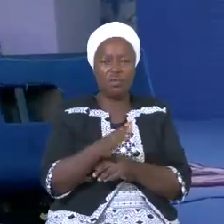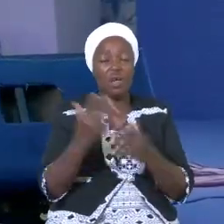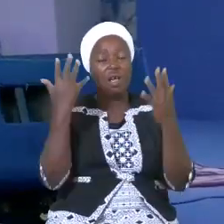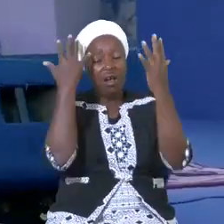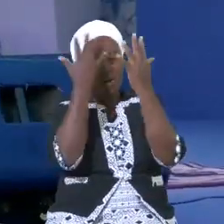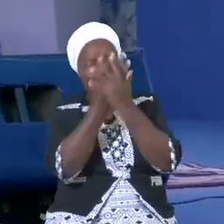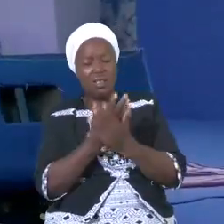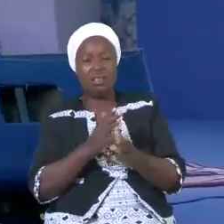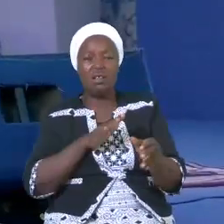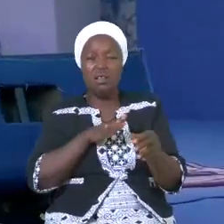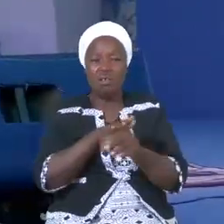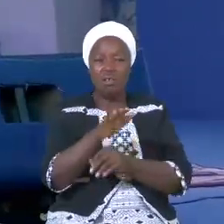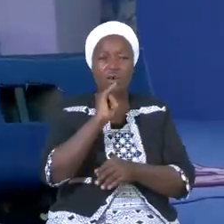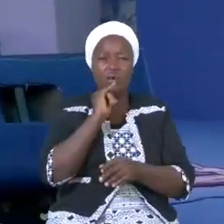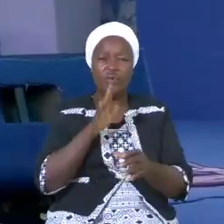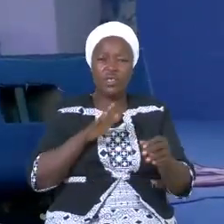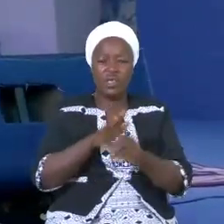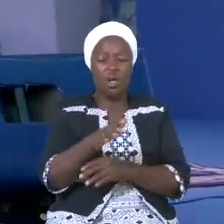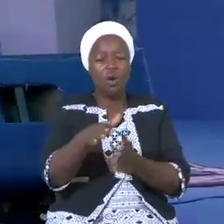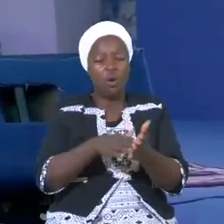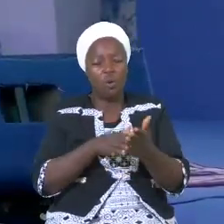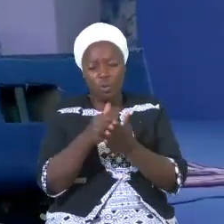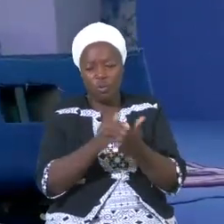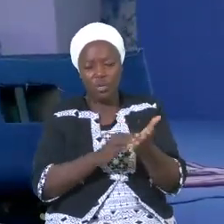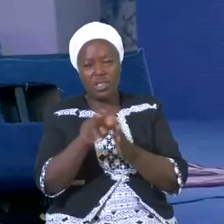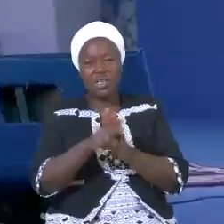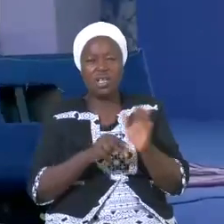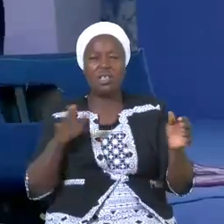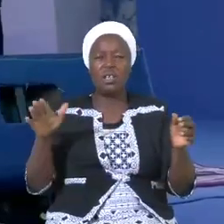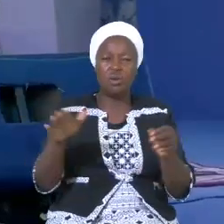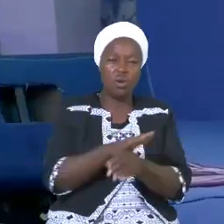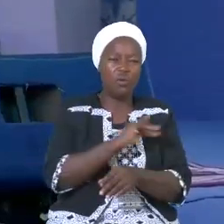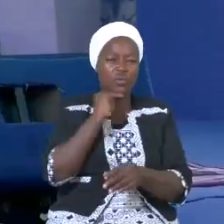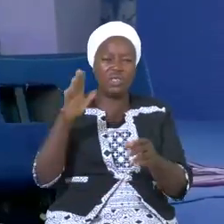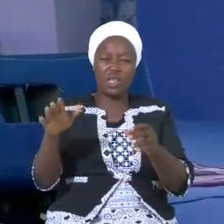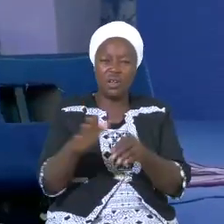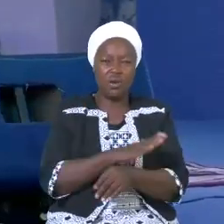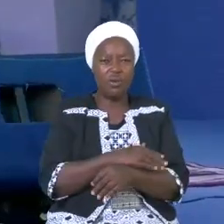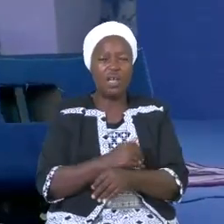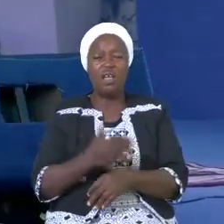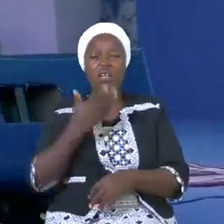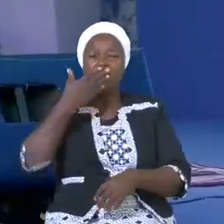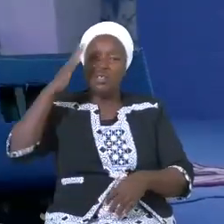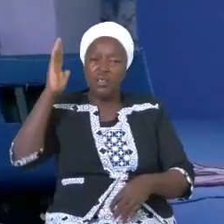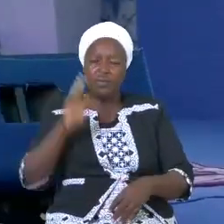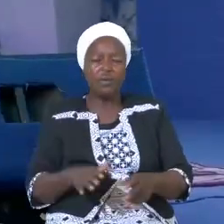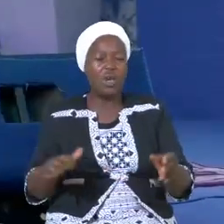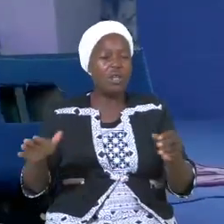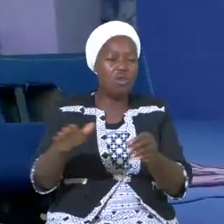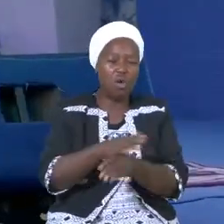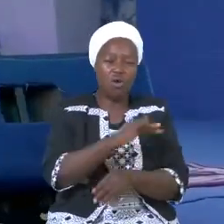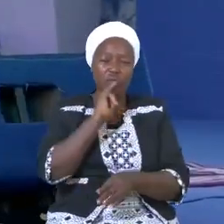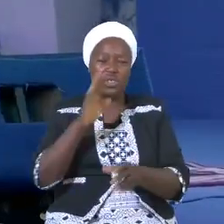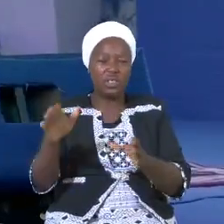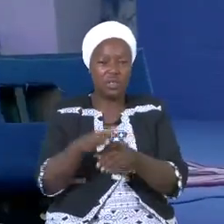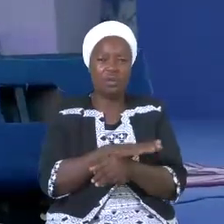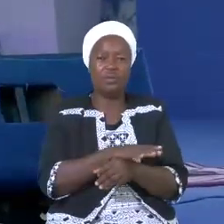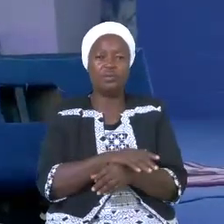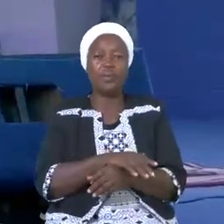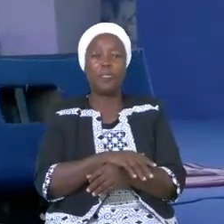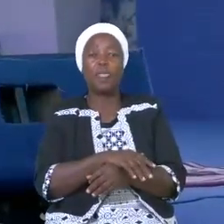enough weakness enough is enough evil enough is enough